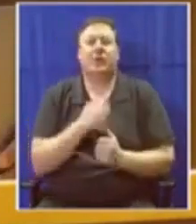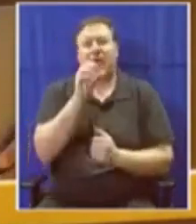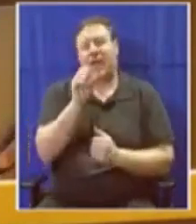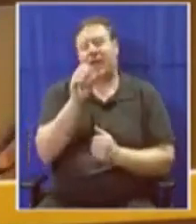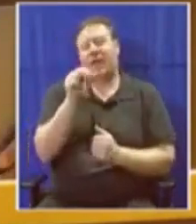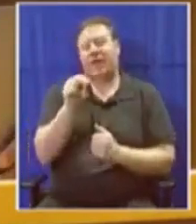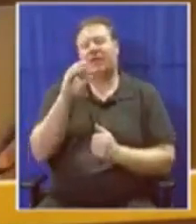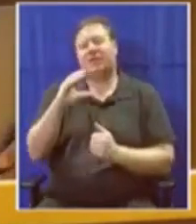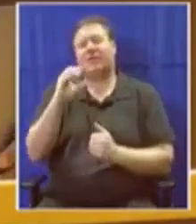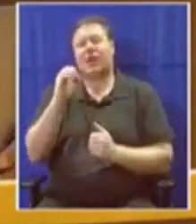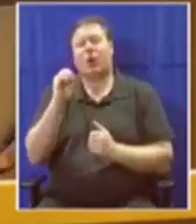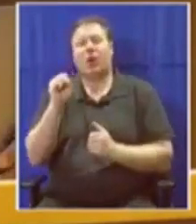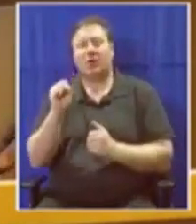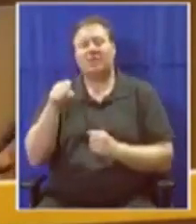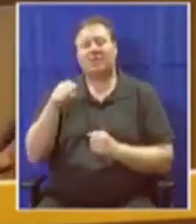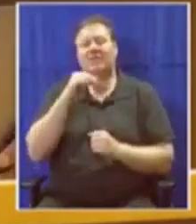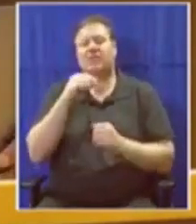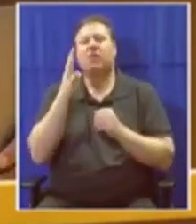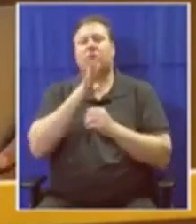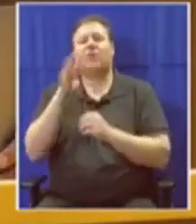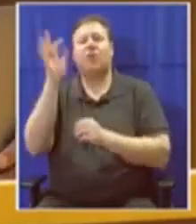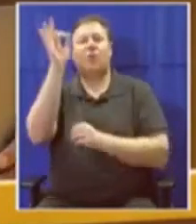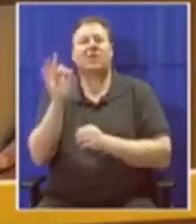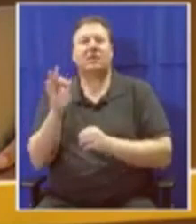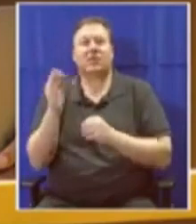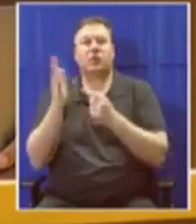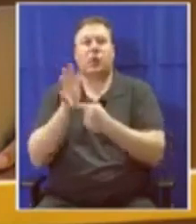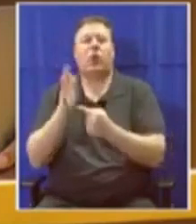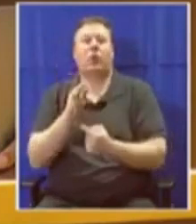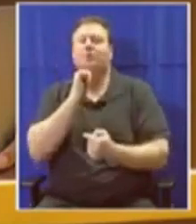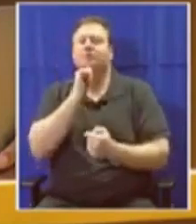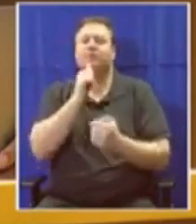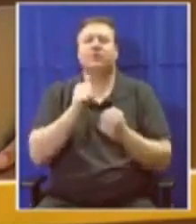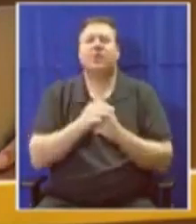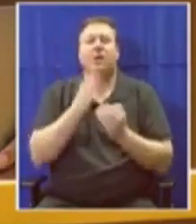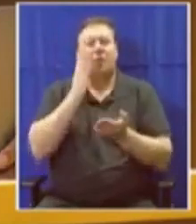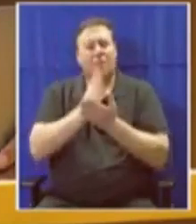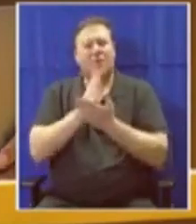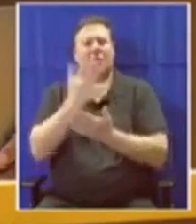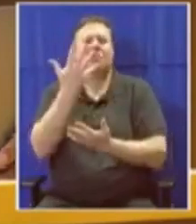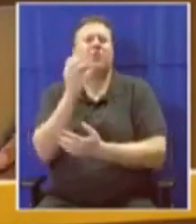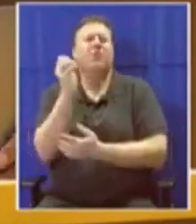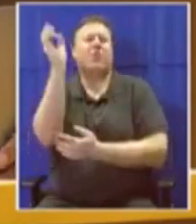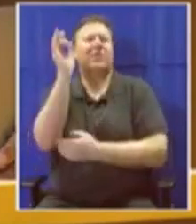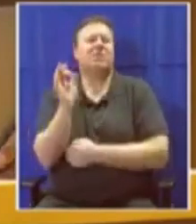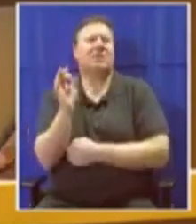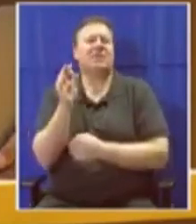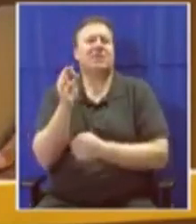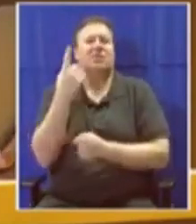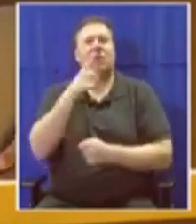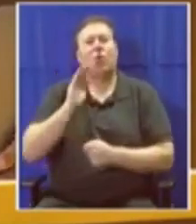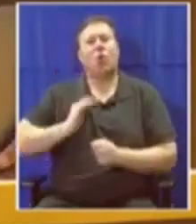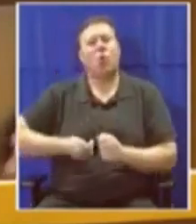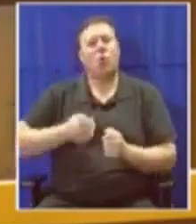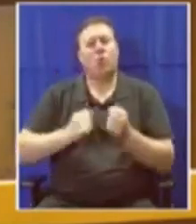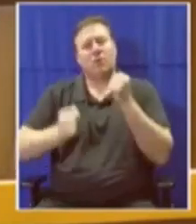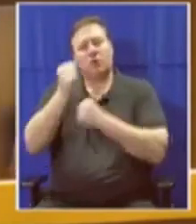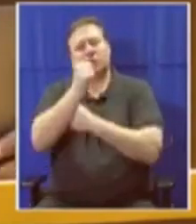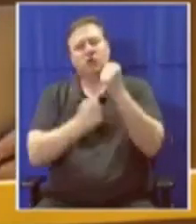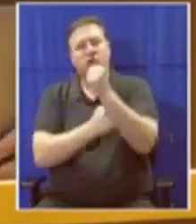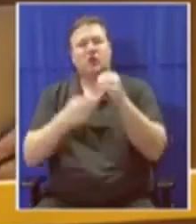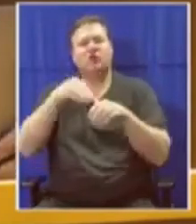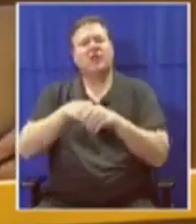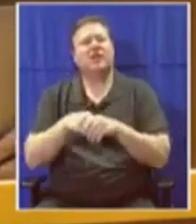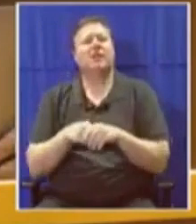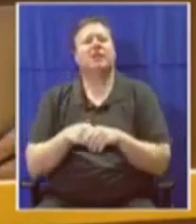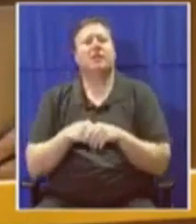44% women employment, which goes against a measure which should be at least 50% in structures of women. The fact that we have to keep